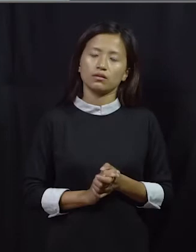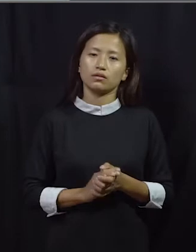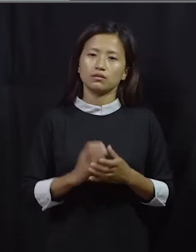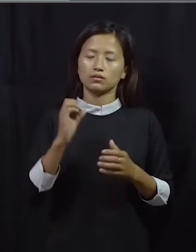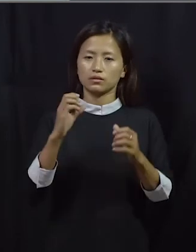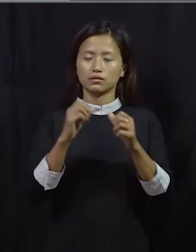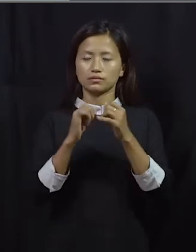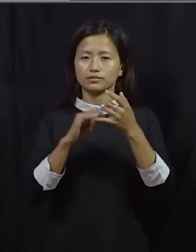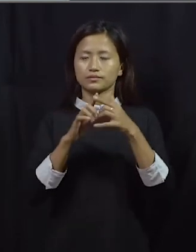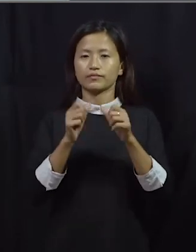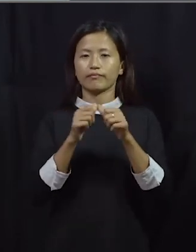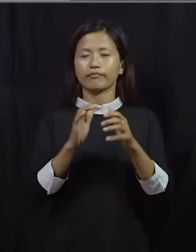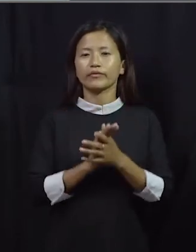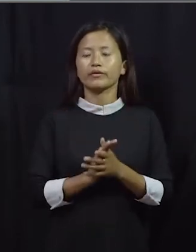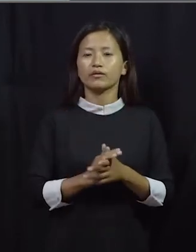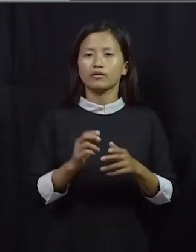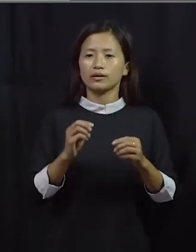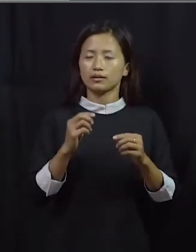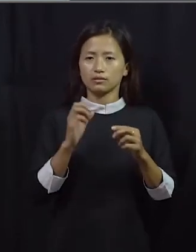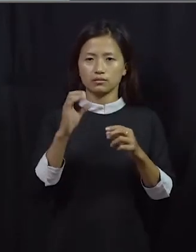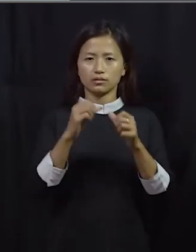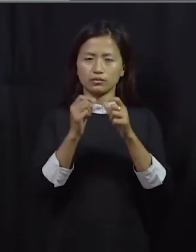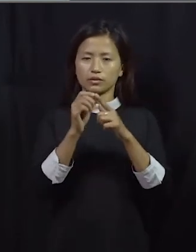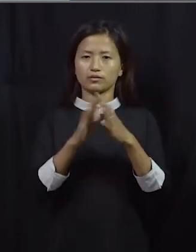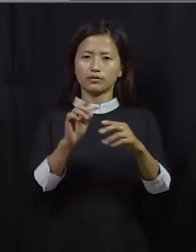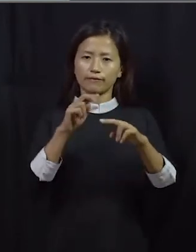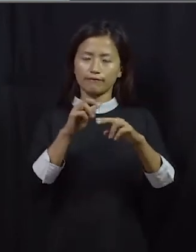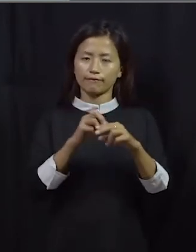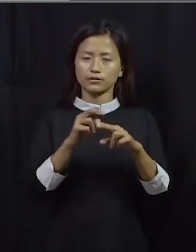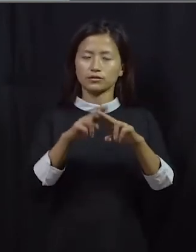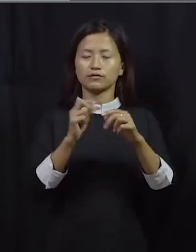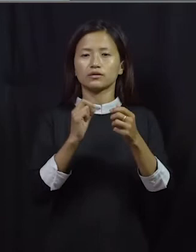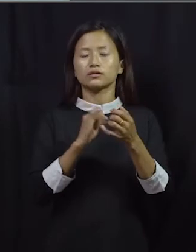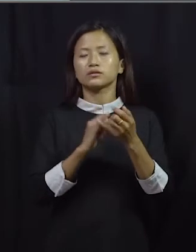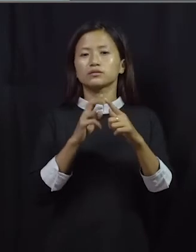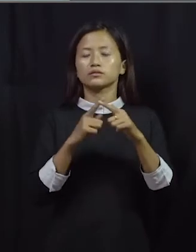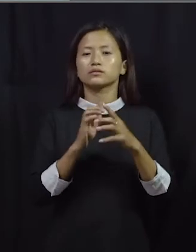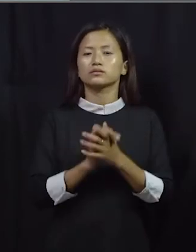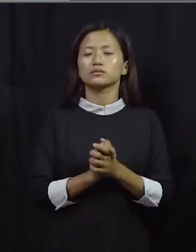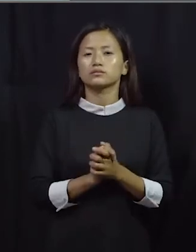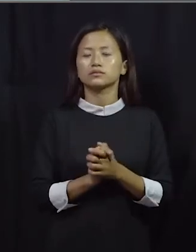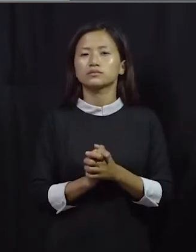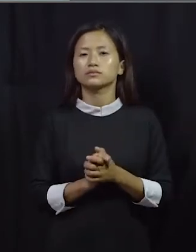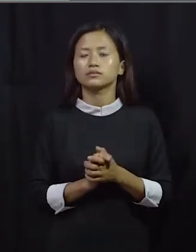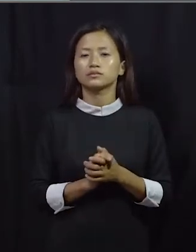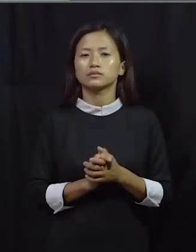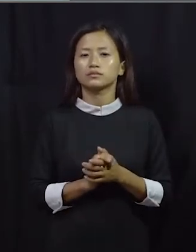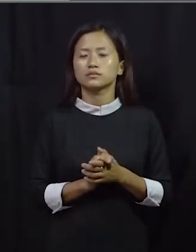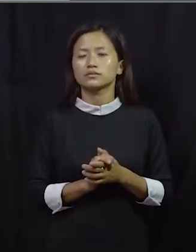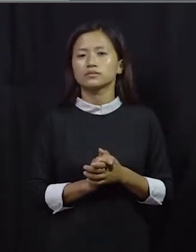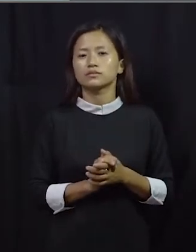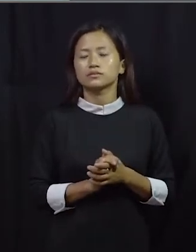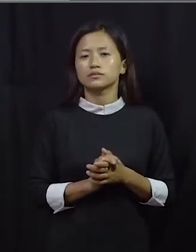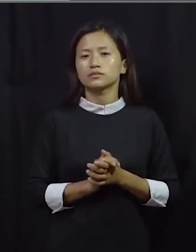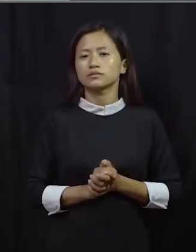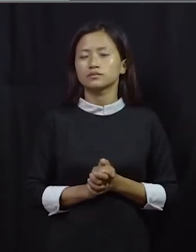A, if capitals are fixed. First problem is if capitals are fixed. So if capitals